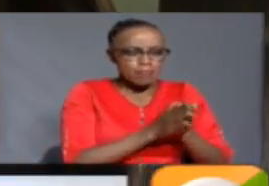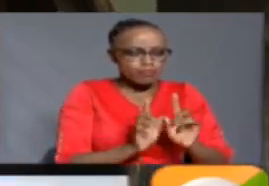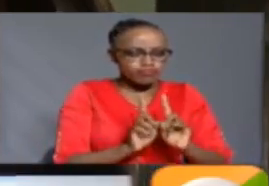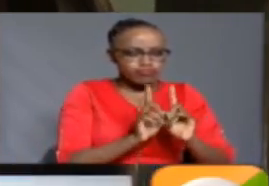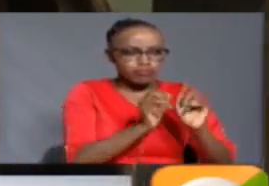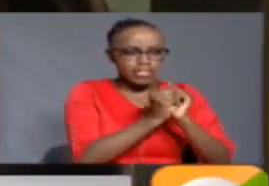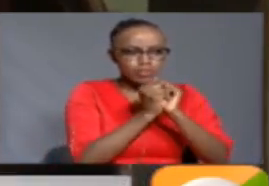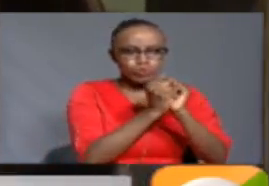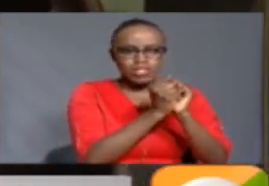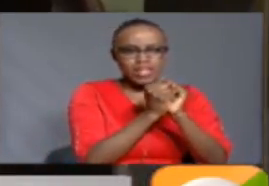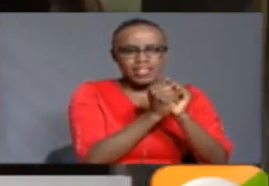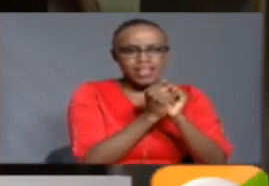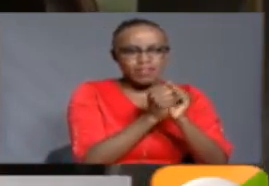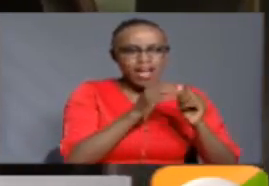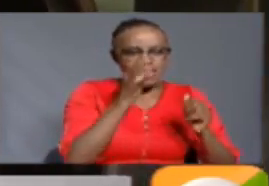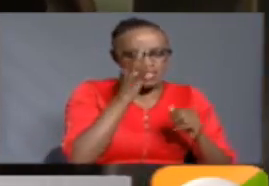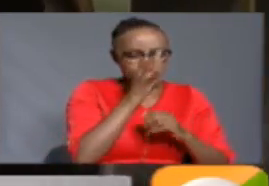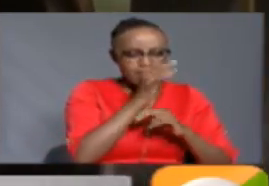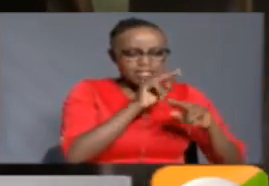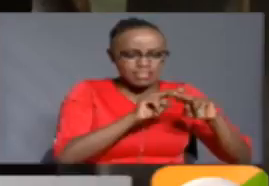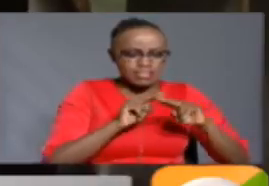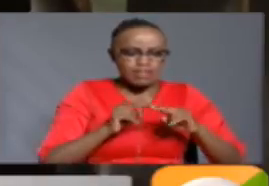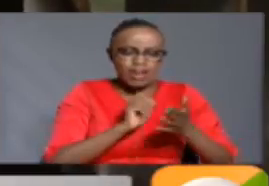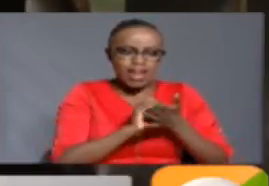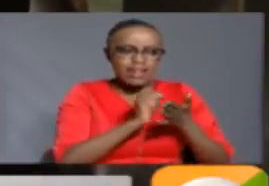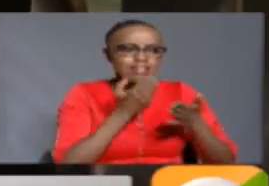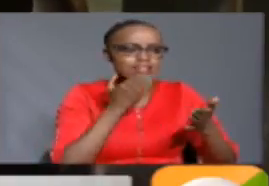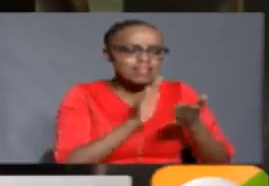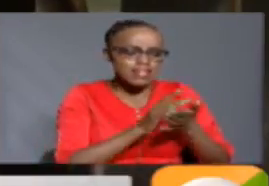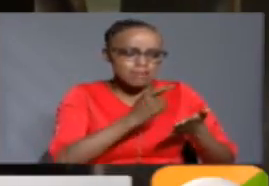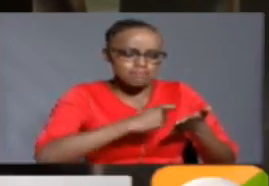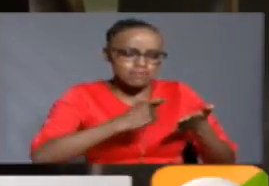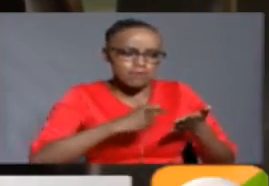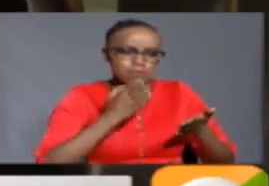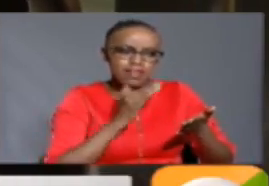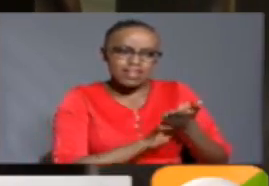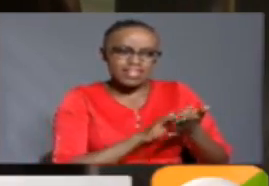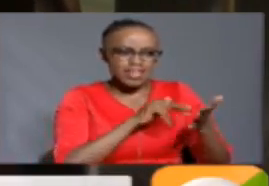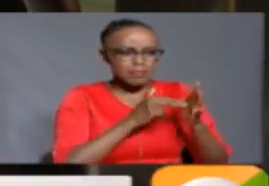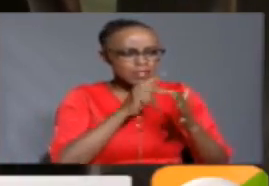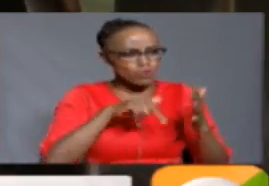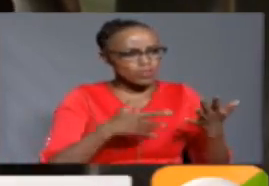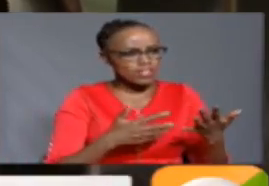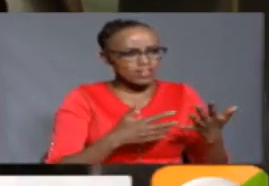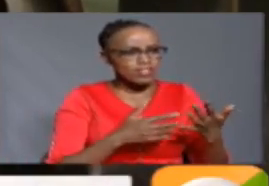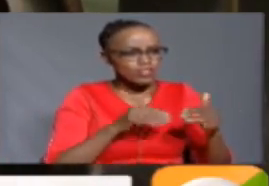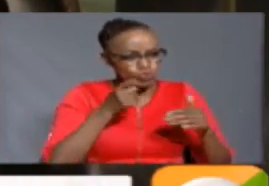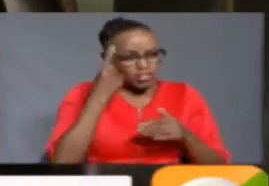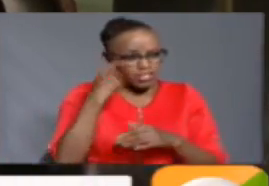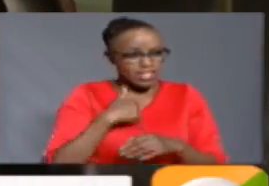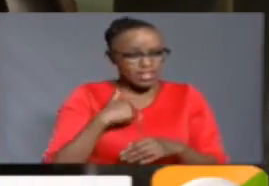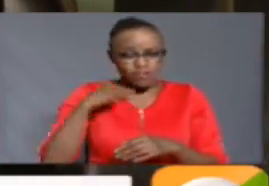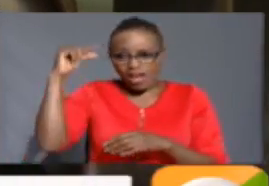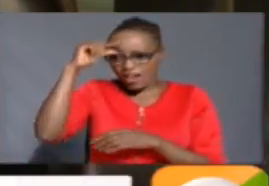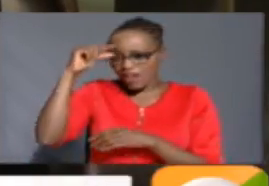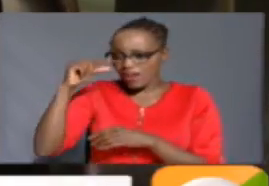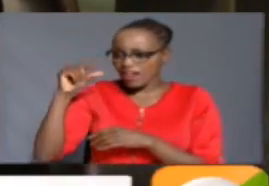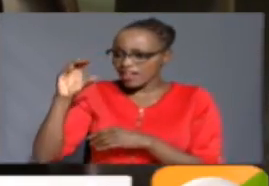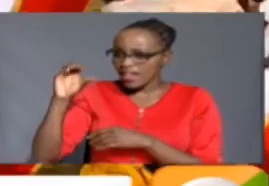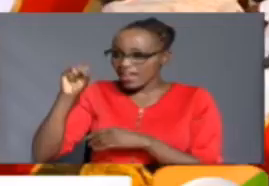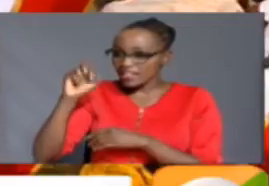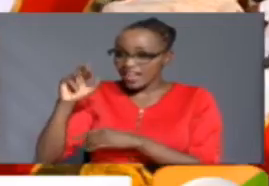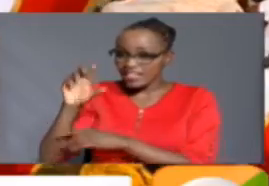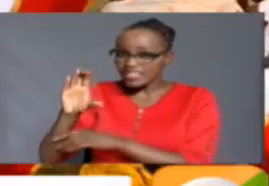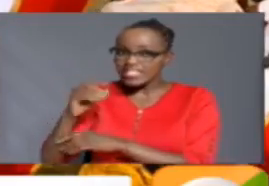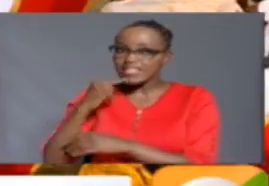least Nyeri wamekaa chini wameandika barua bana, wamechora barua. Kwa hivyo mnanipata? Governor, SRC says they were not